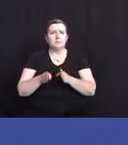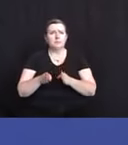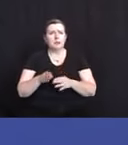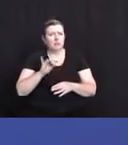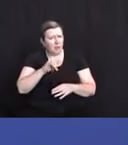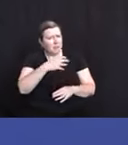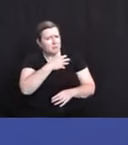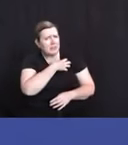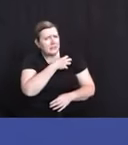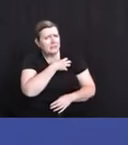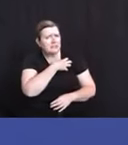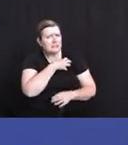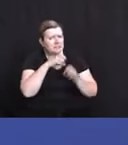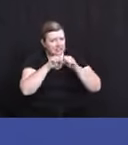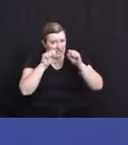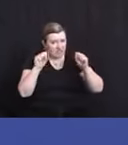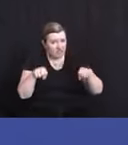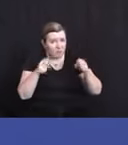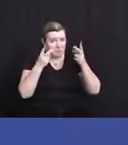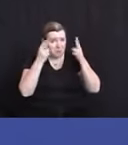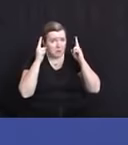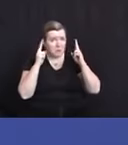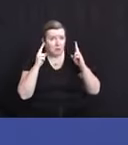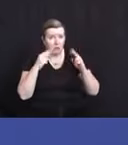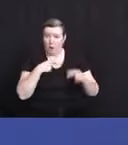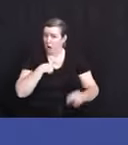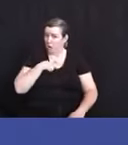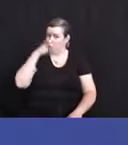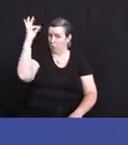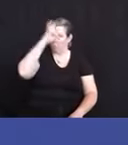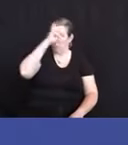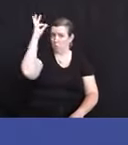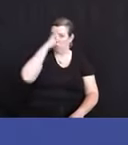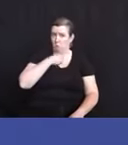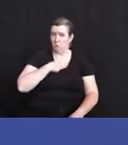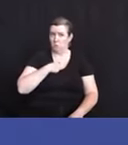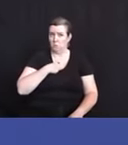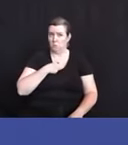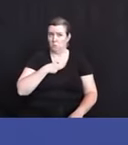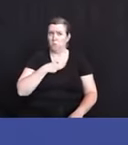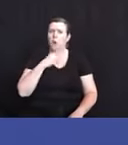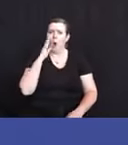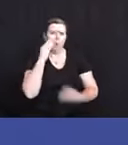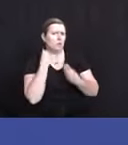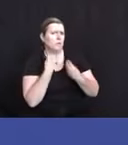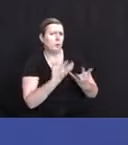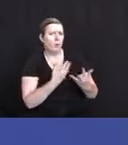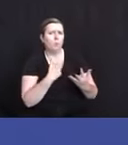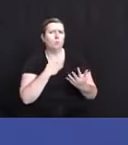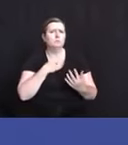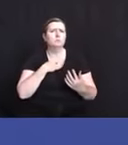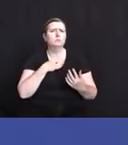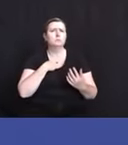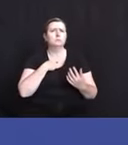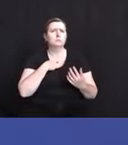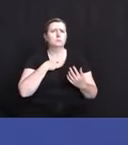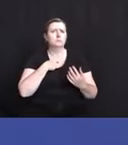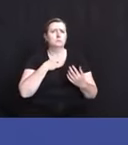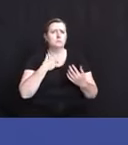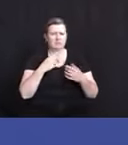can allow me to get back to you, or one of us will get back to you, Mahan, on the Woodbridge